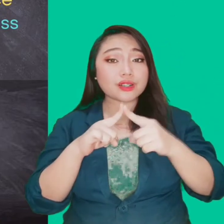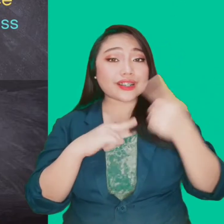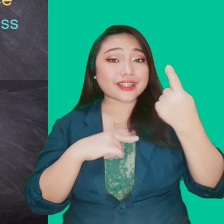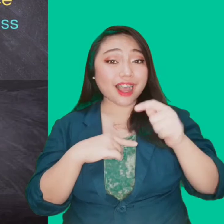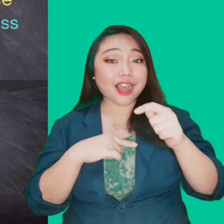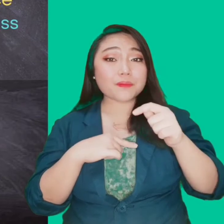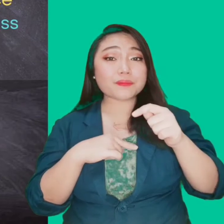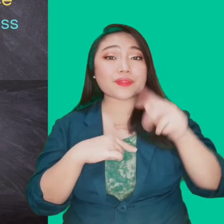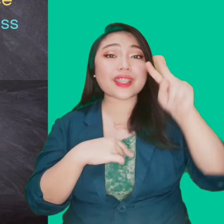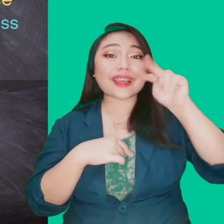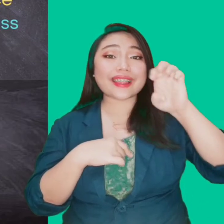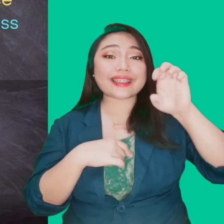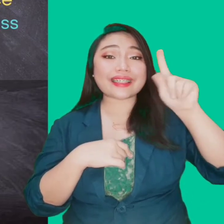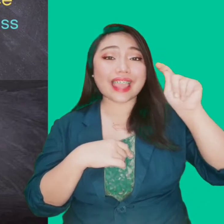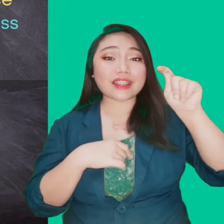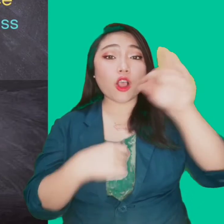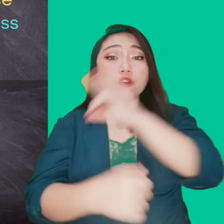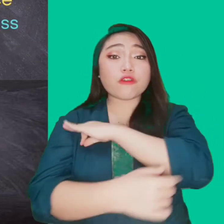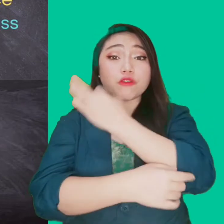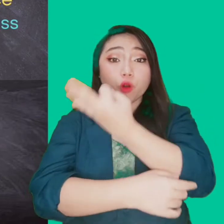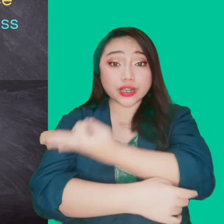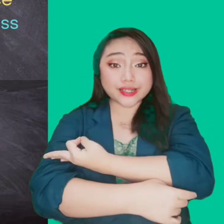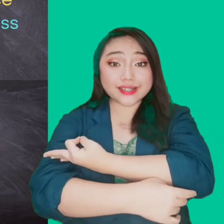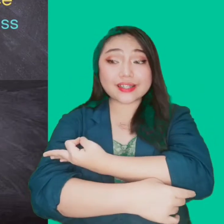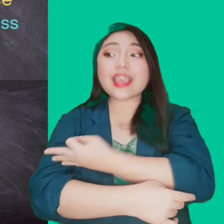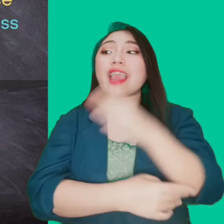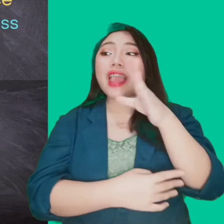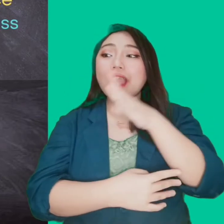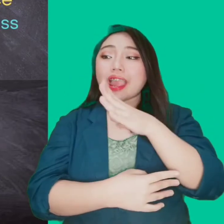to the net force,